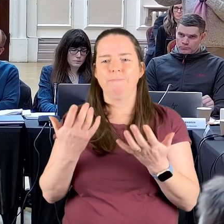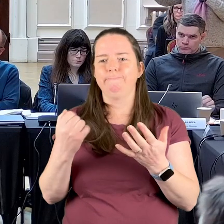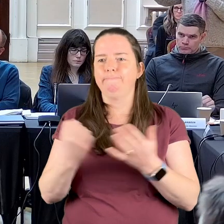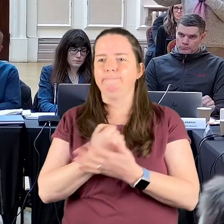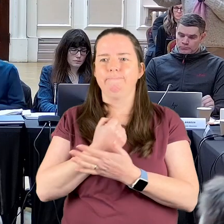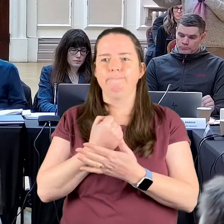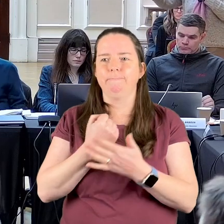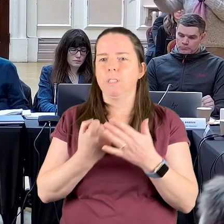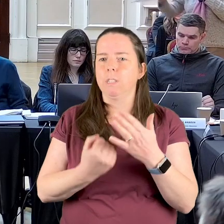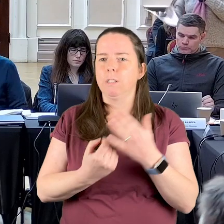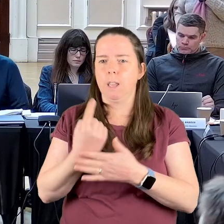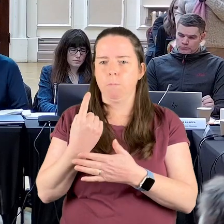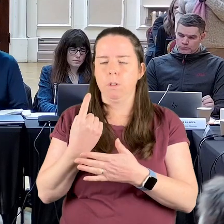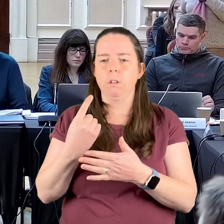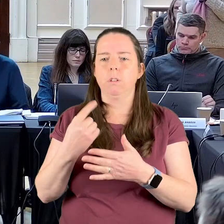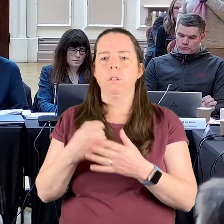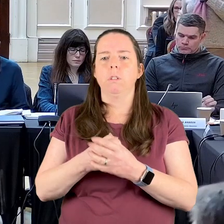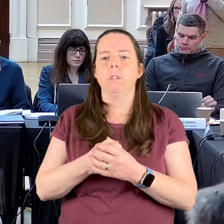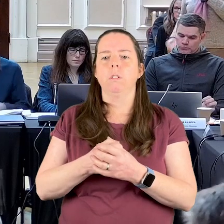long.